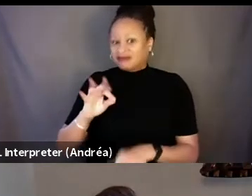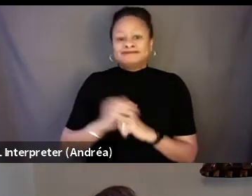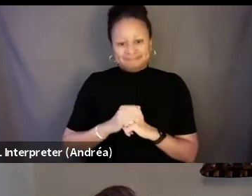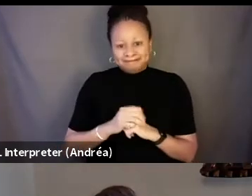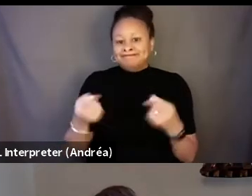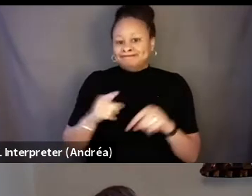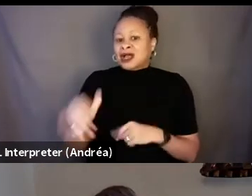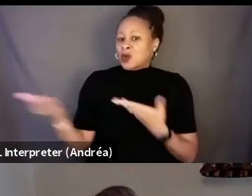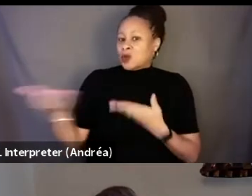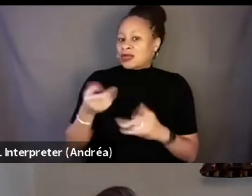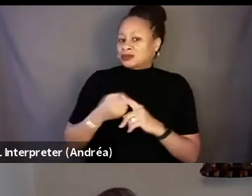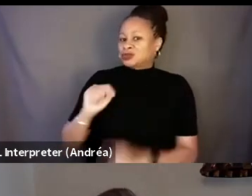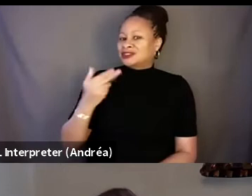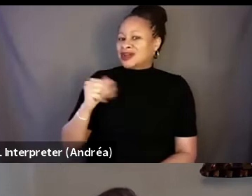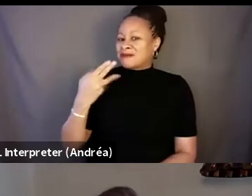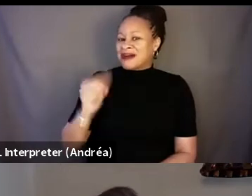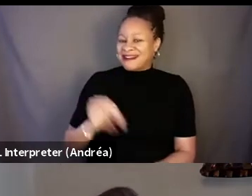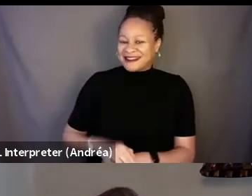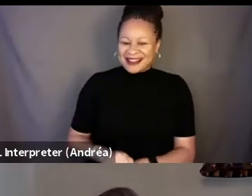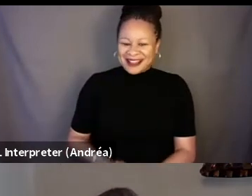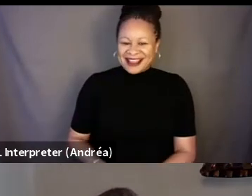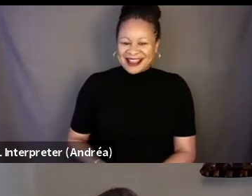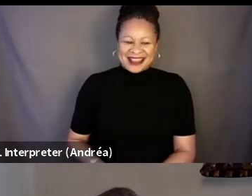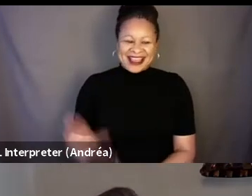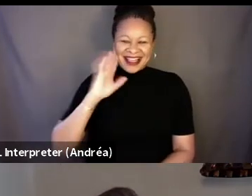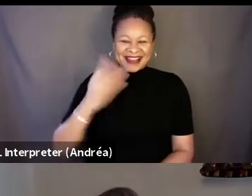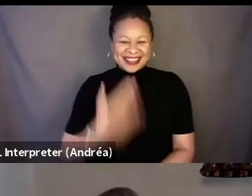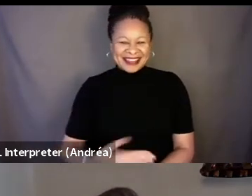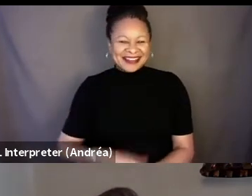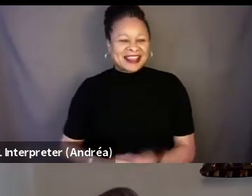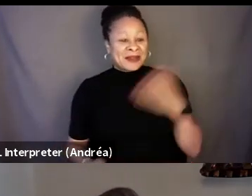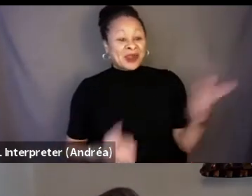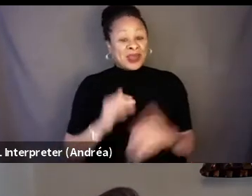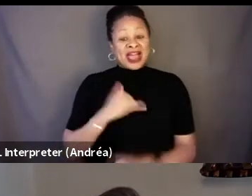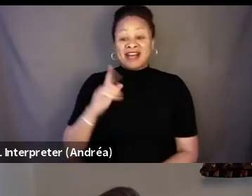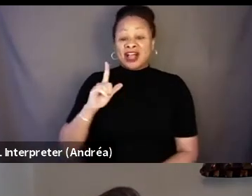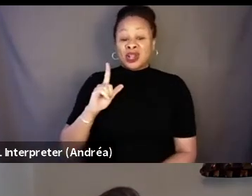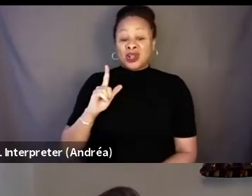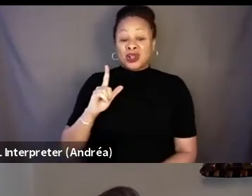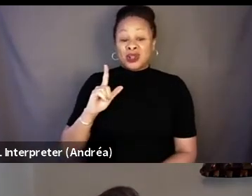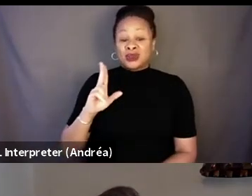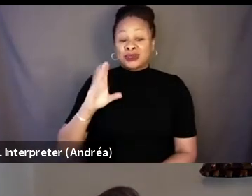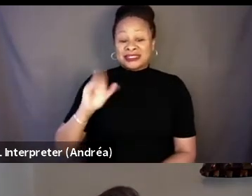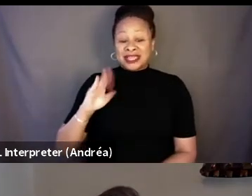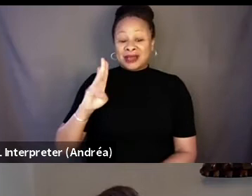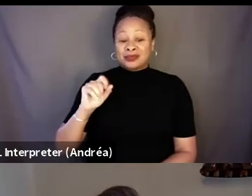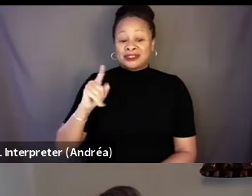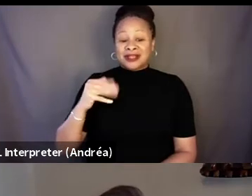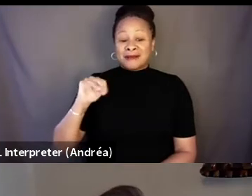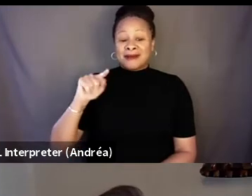Welcome, Tahman. And we have Thank you very much. Lucy Bustamante, who is a morning news anchor for